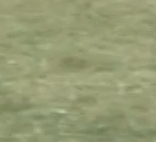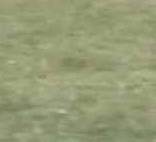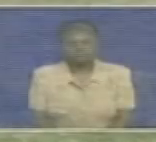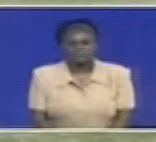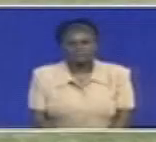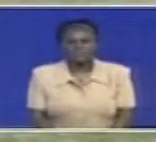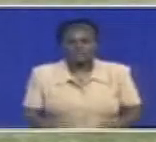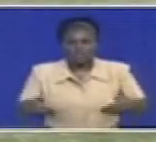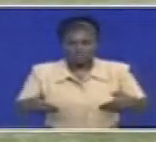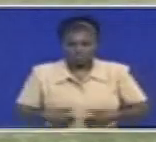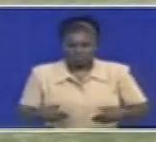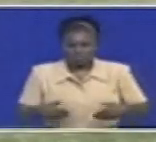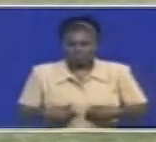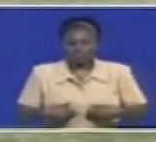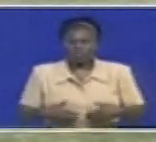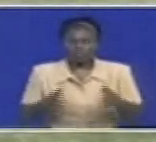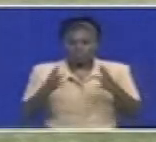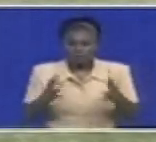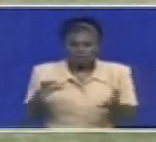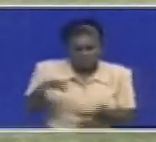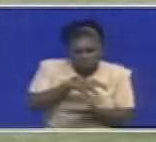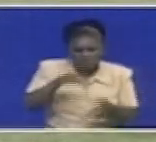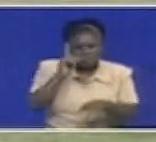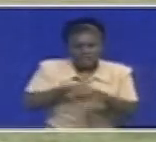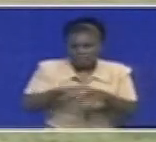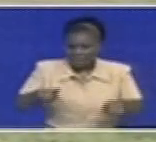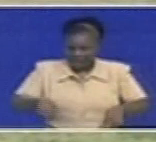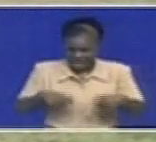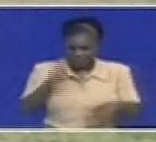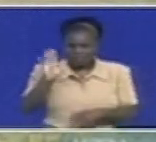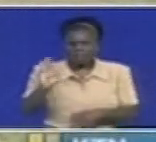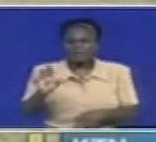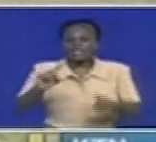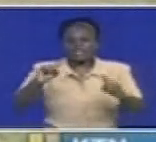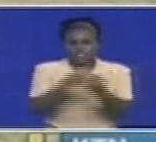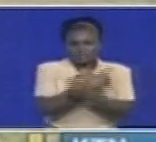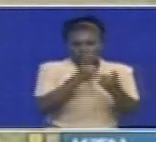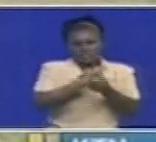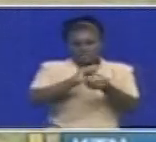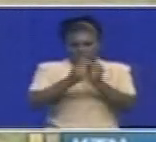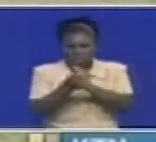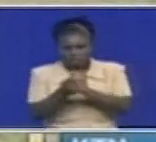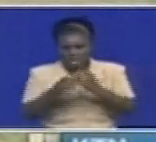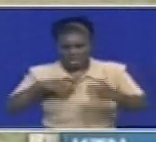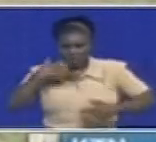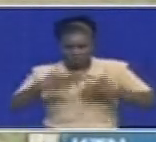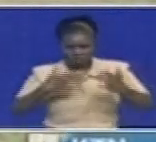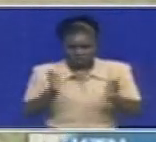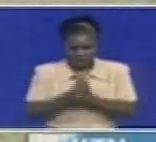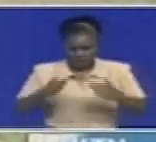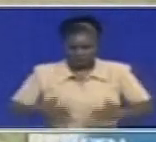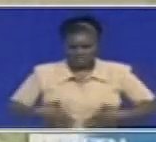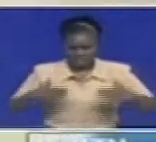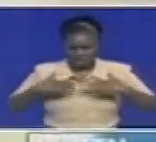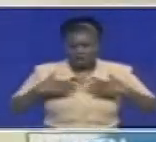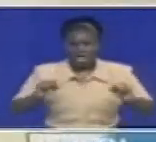Teenagers are probably the most confusing times in a person's life. Several changes, both emotional and physical, are taking place in